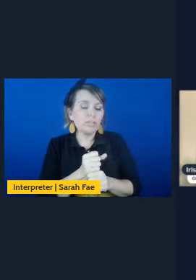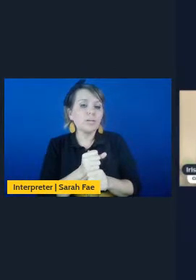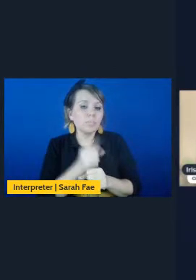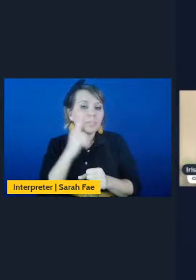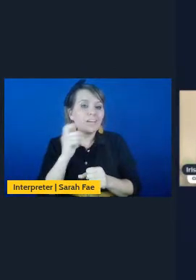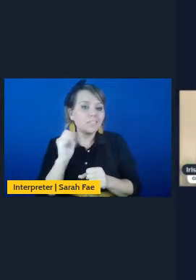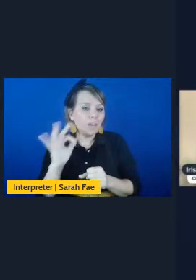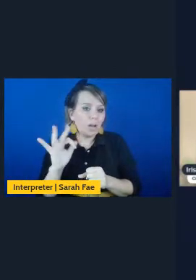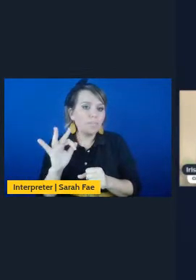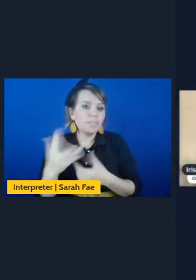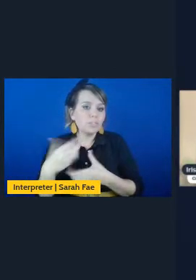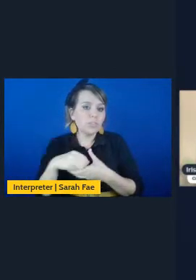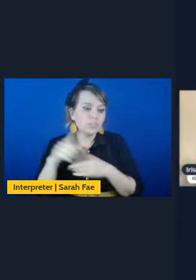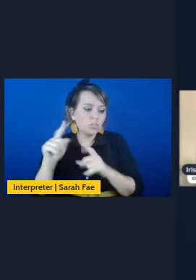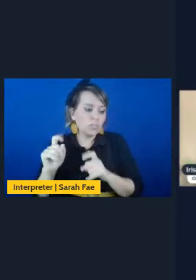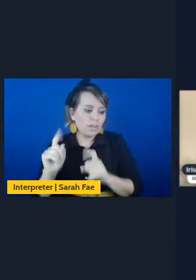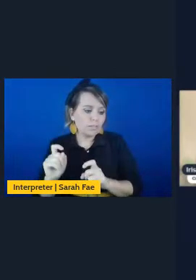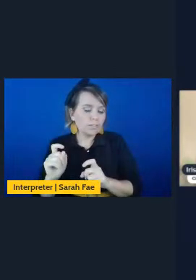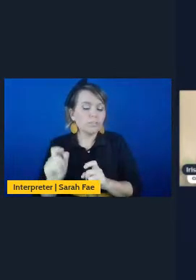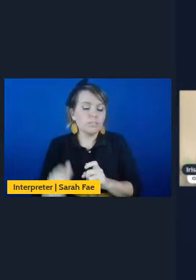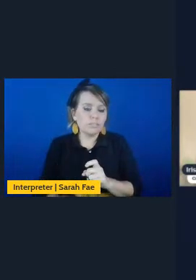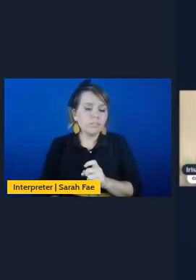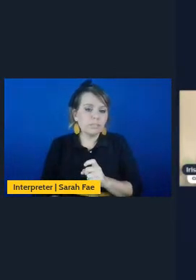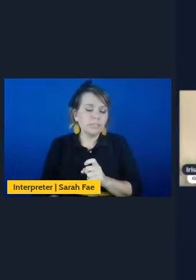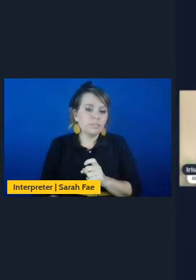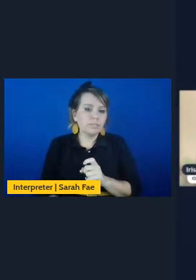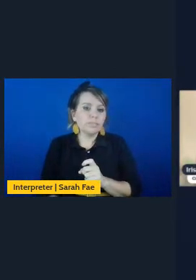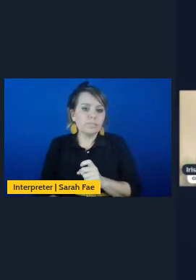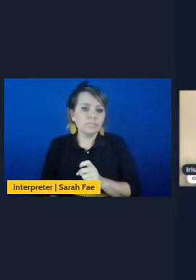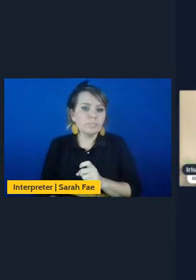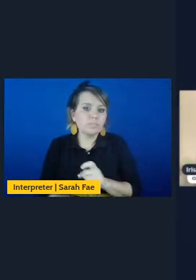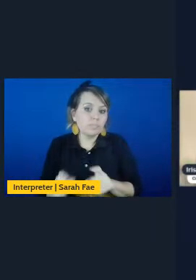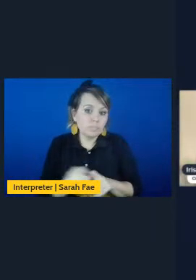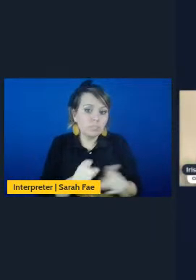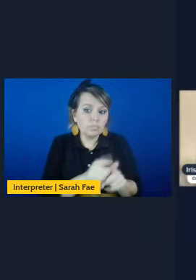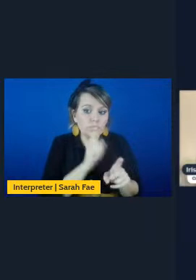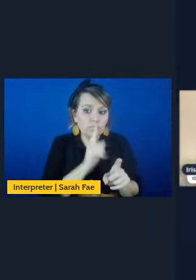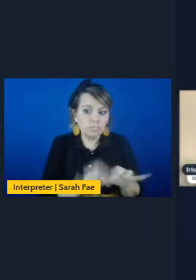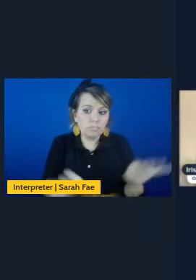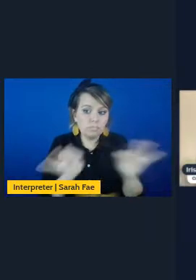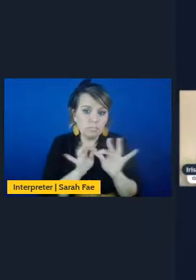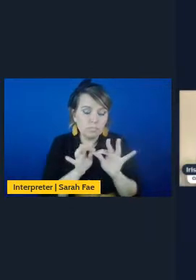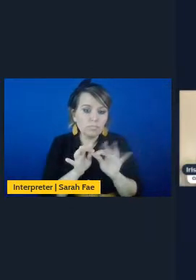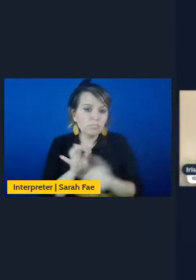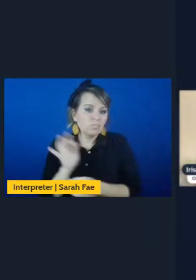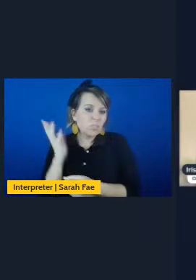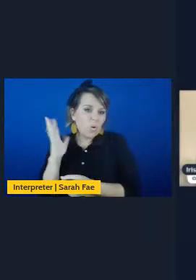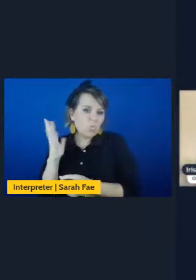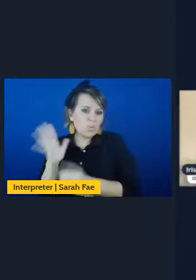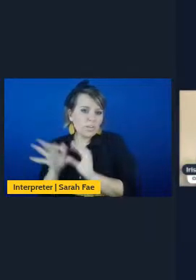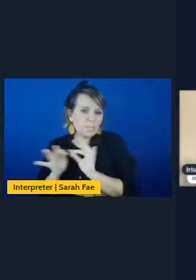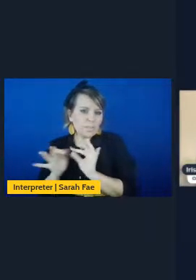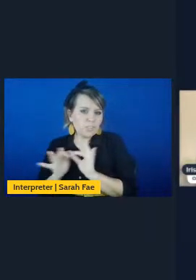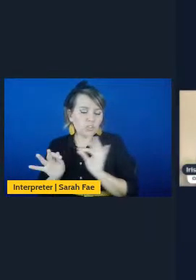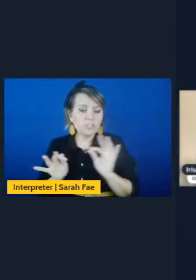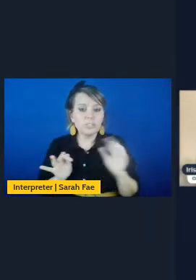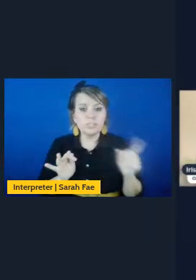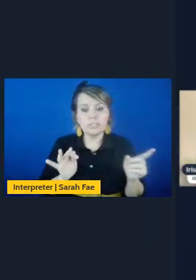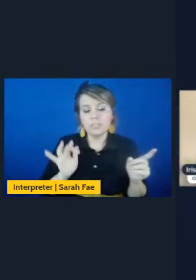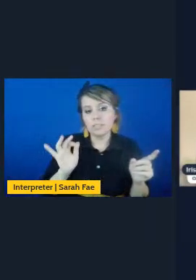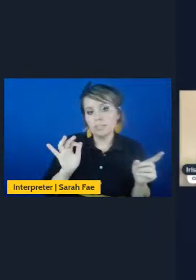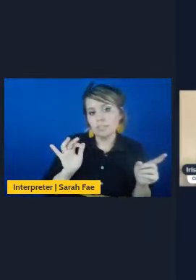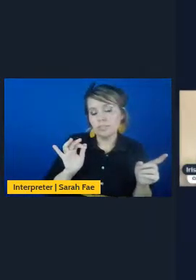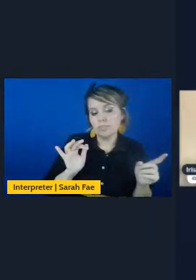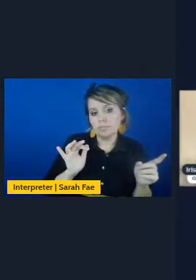can register multiple test cases as well. And also very importantly, as Svenja mentioned, this integ-test construct is